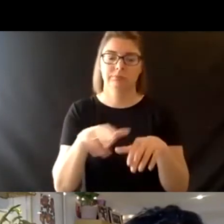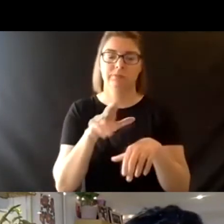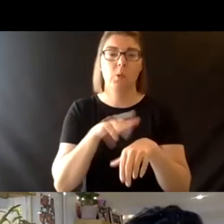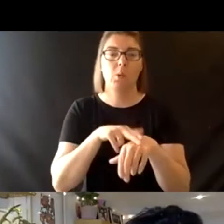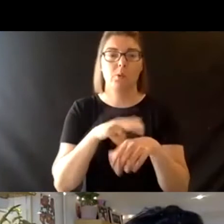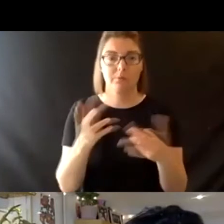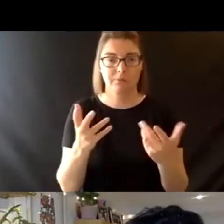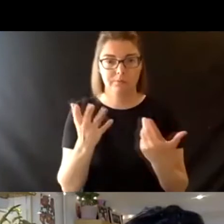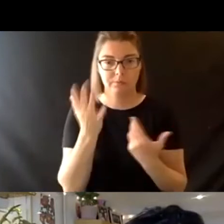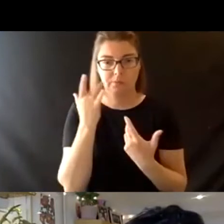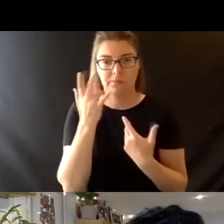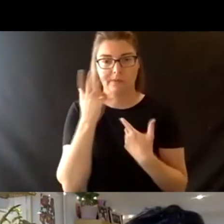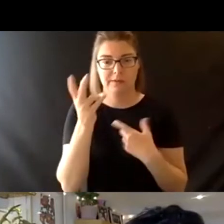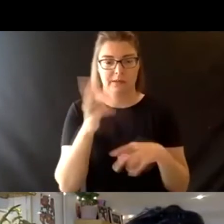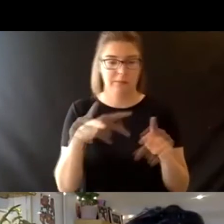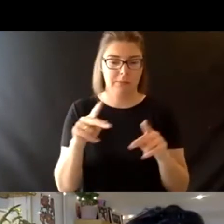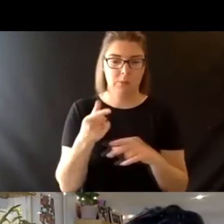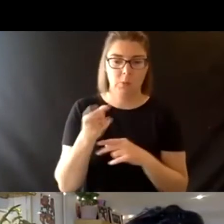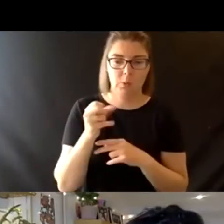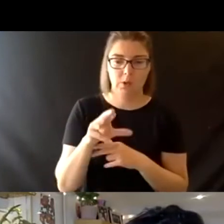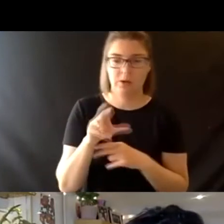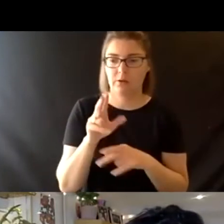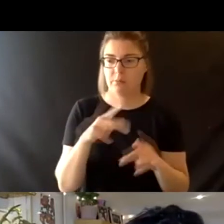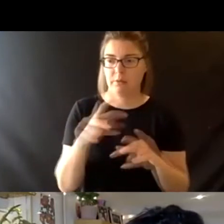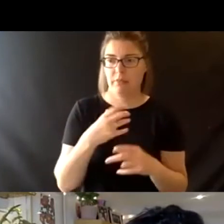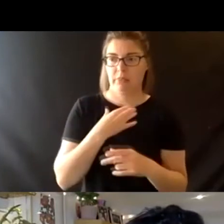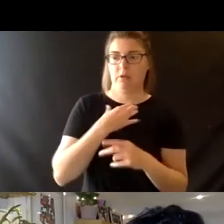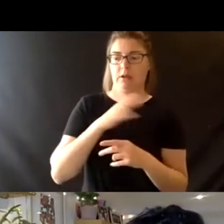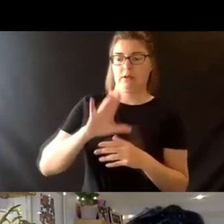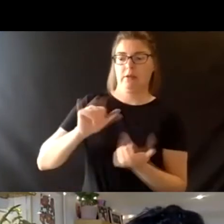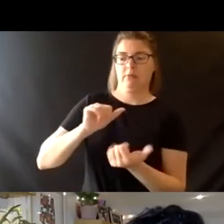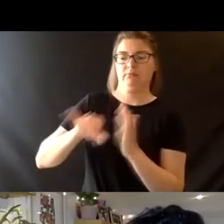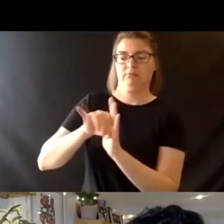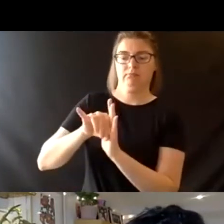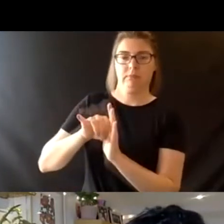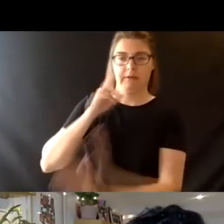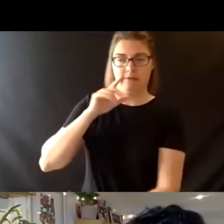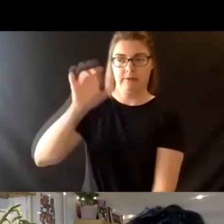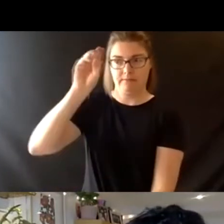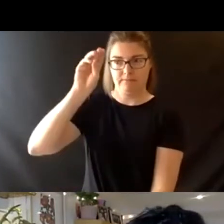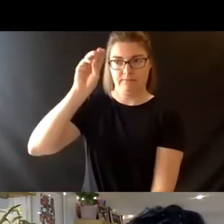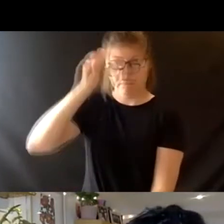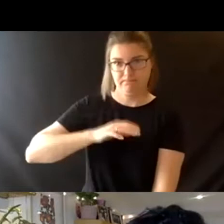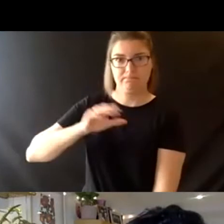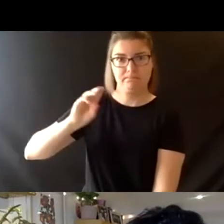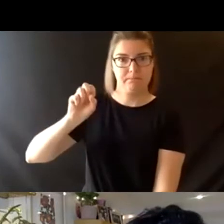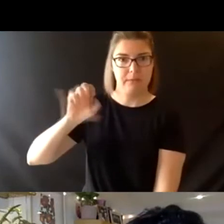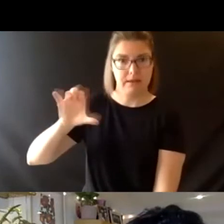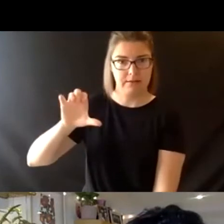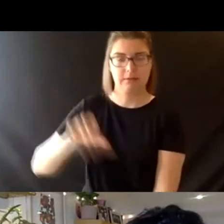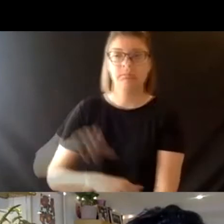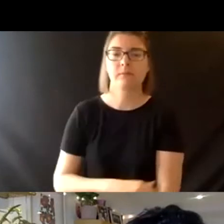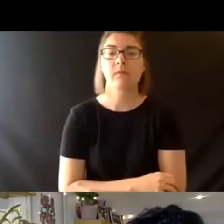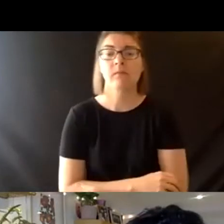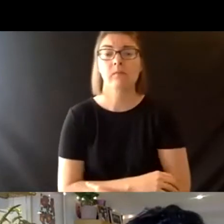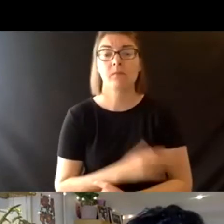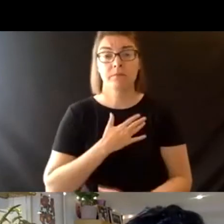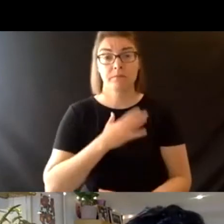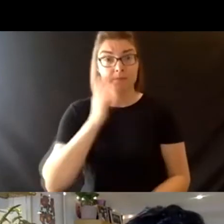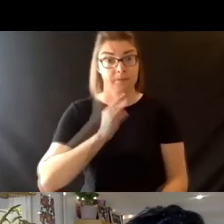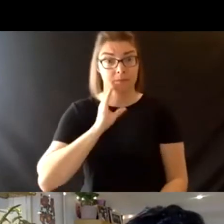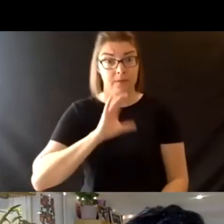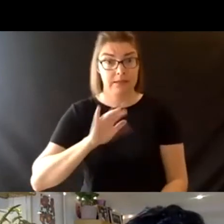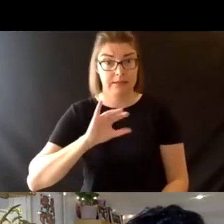see queer people as a threat to their own masculinity. In my experience as like a cisgender